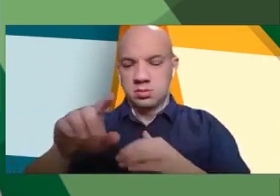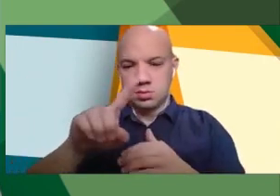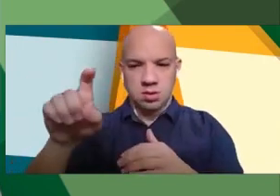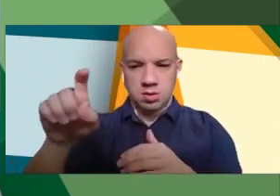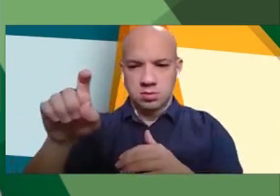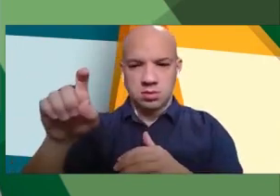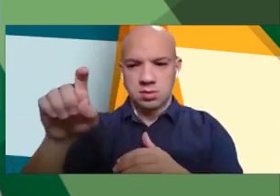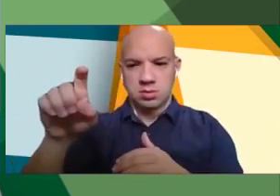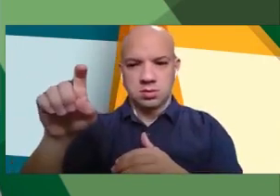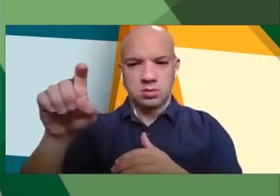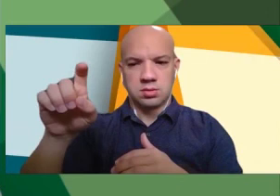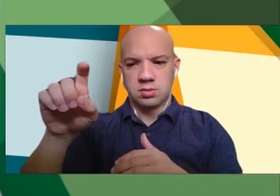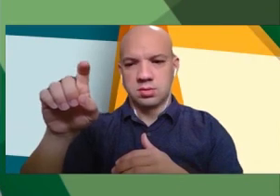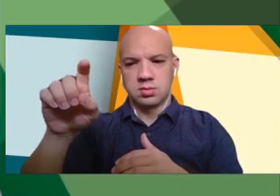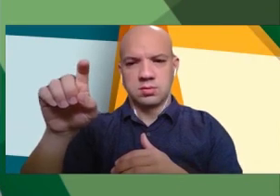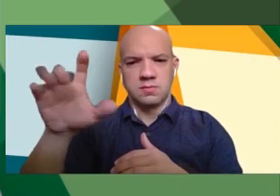$5,000.